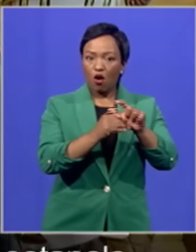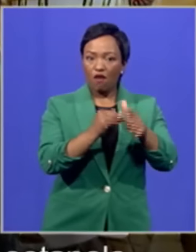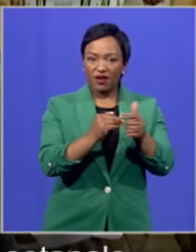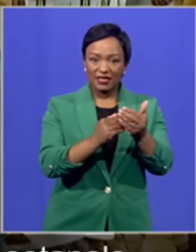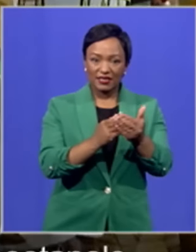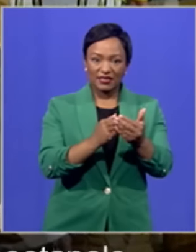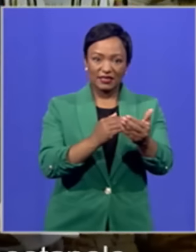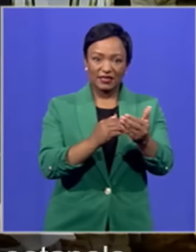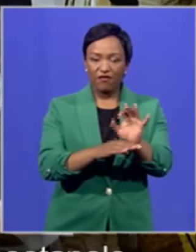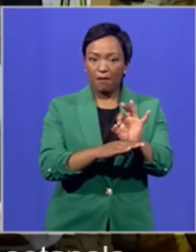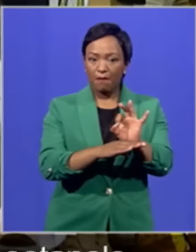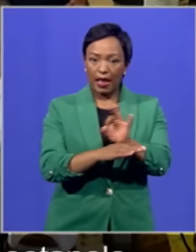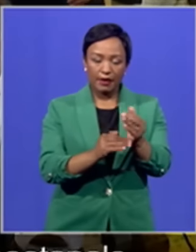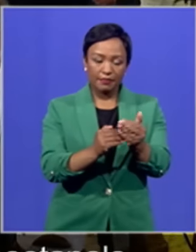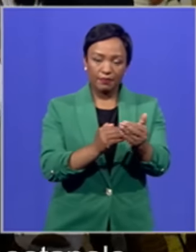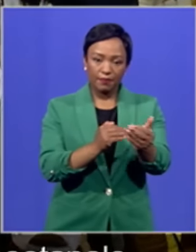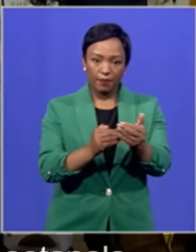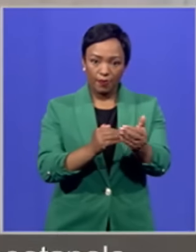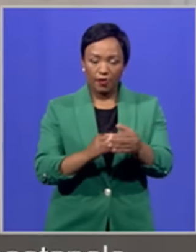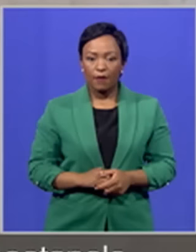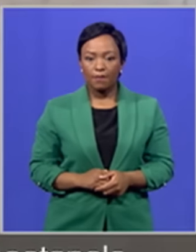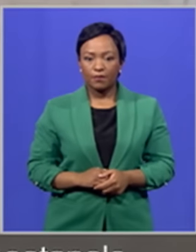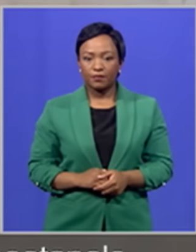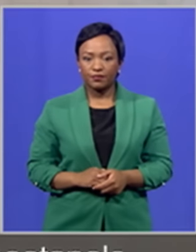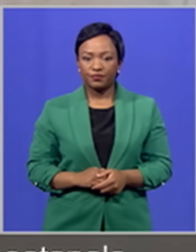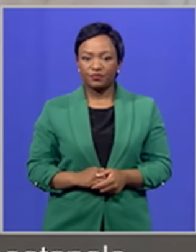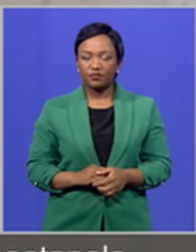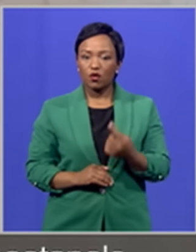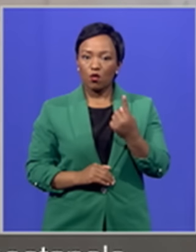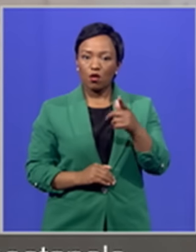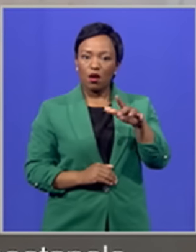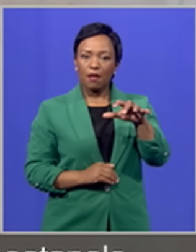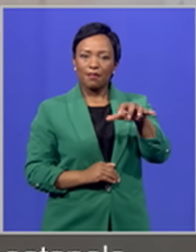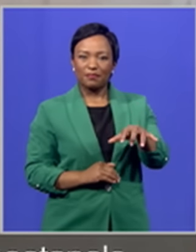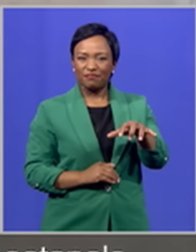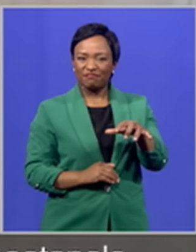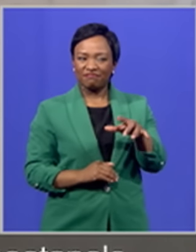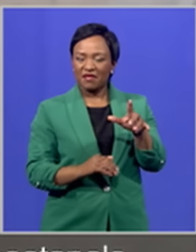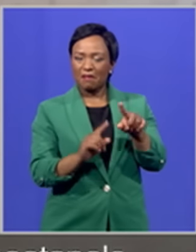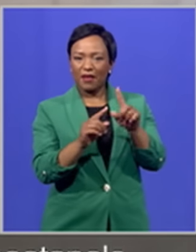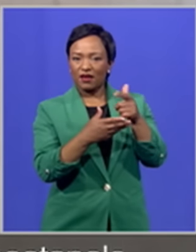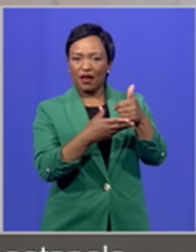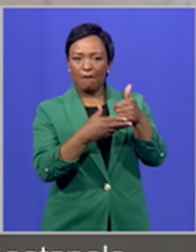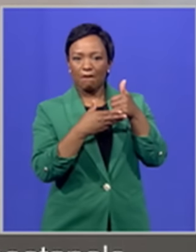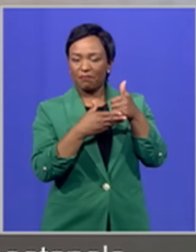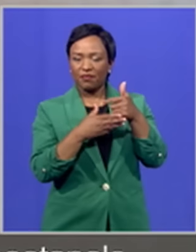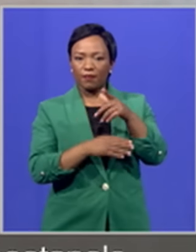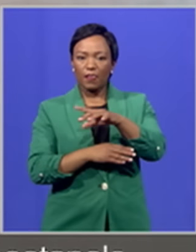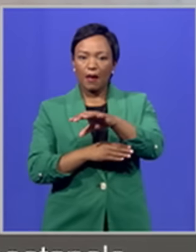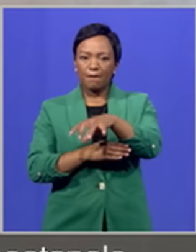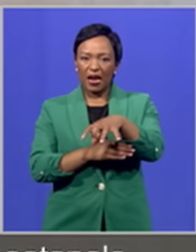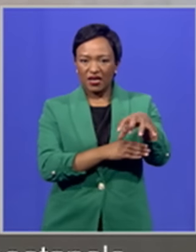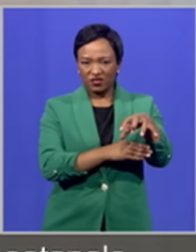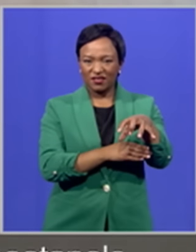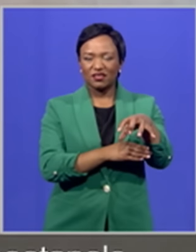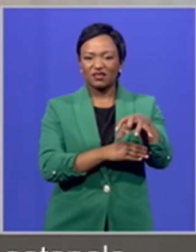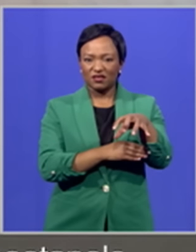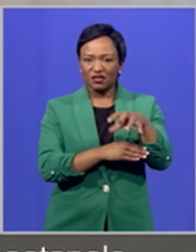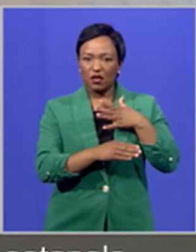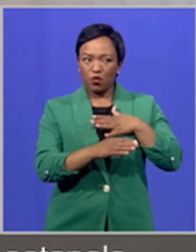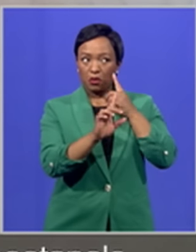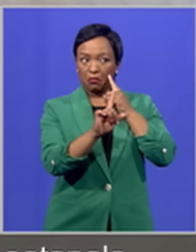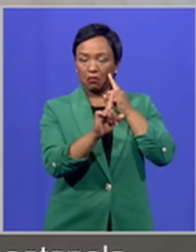le le tlanegisitsweng. Ba le go lekala le le leng teng ga le go thusi thata go ka isa di-branches tsa rona kwa re batlang go